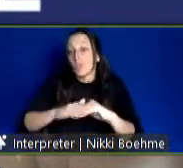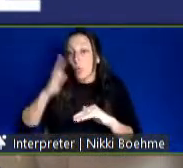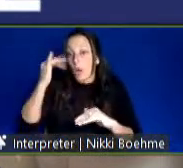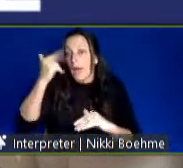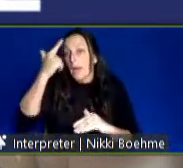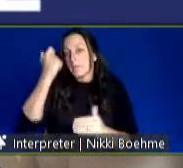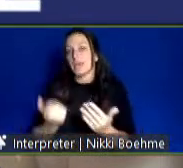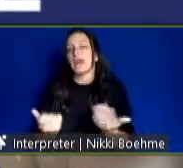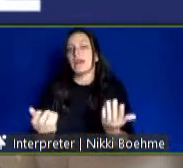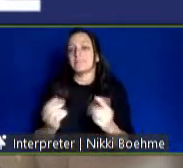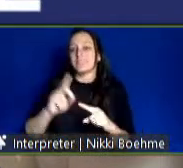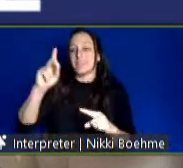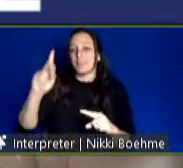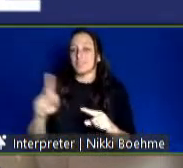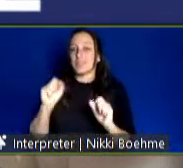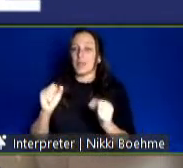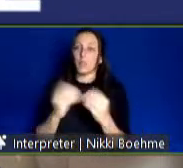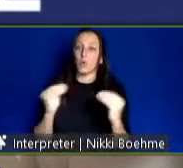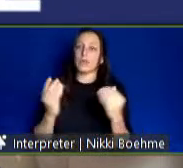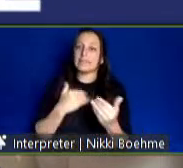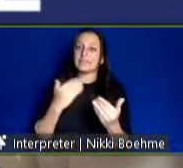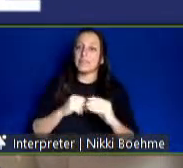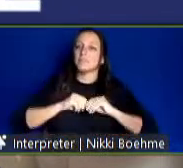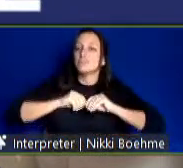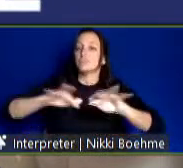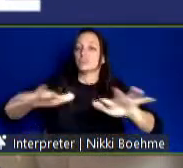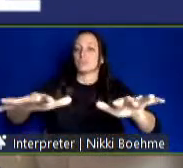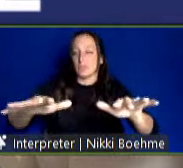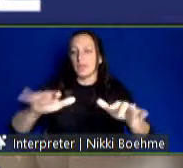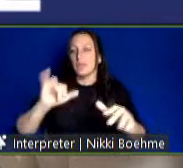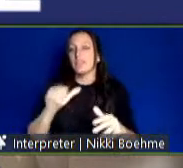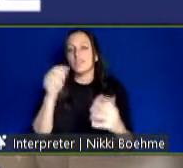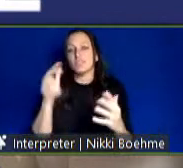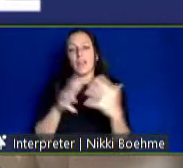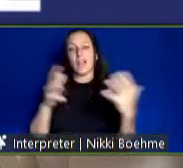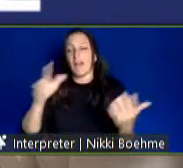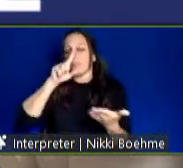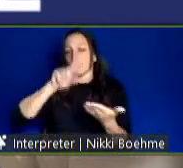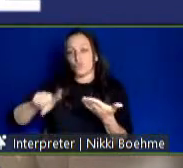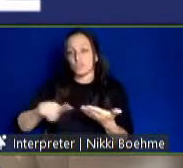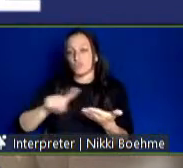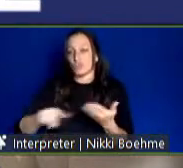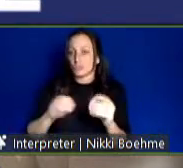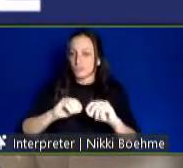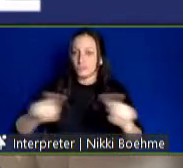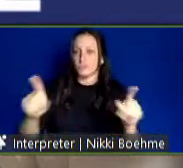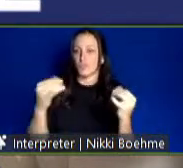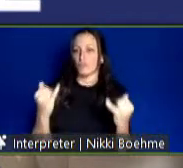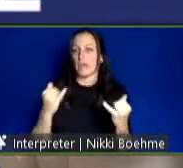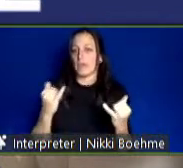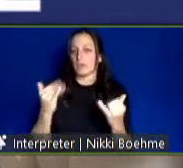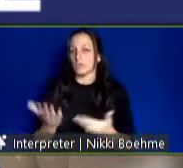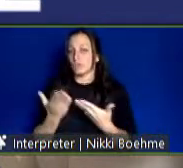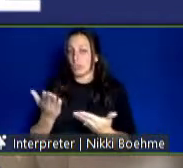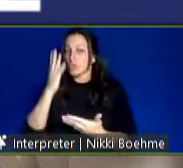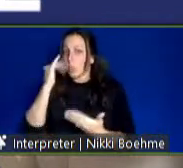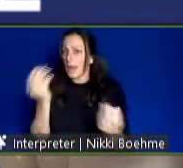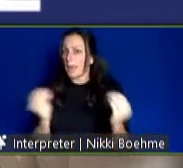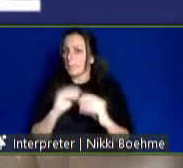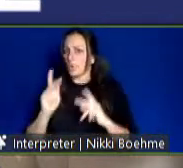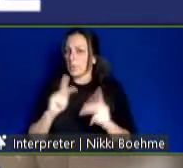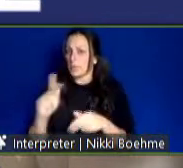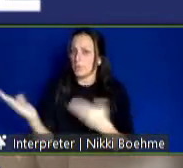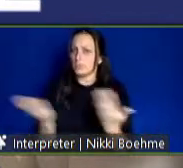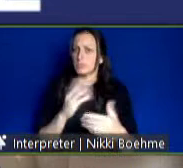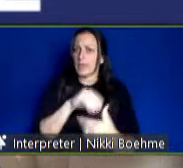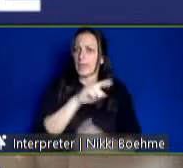increased transmissibility. There's really not a ton of data available right now to suggest whether hospitalization rates are higher among